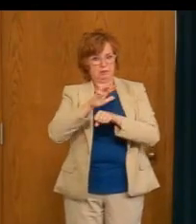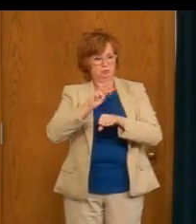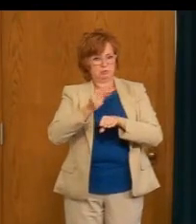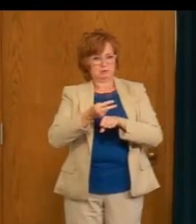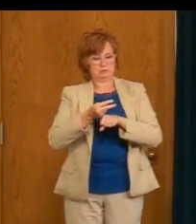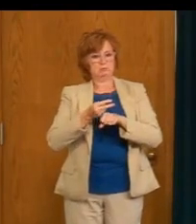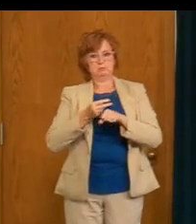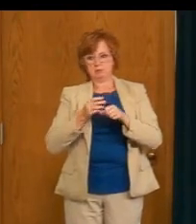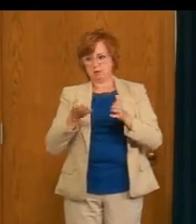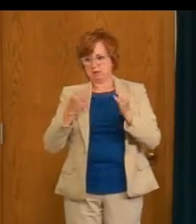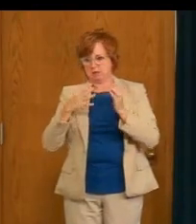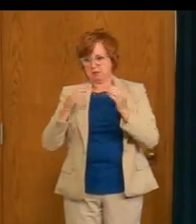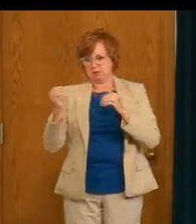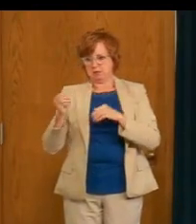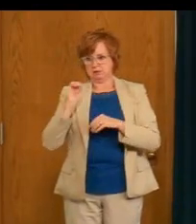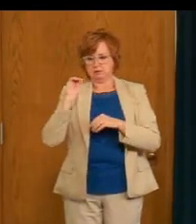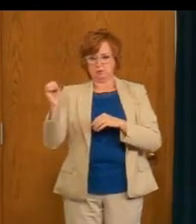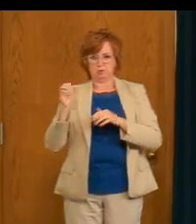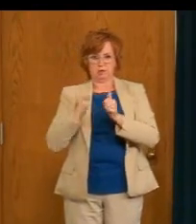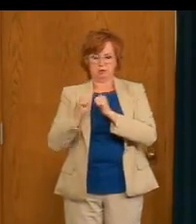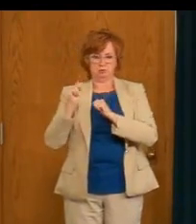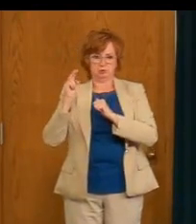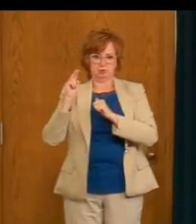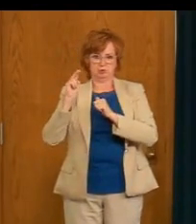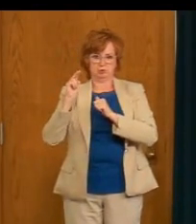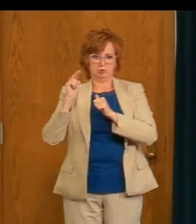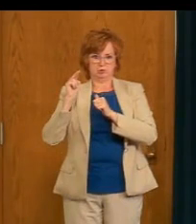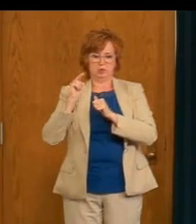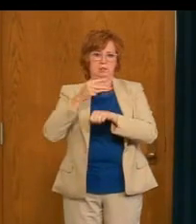dose. And among the cases reported in June,